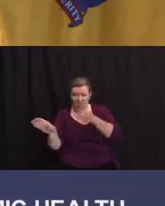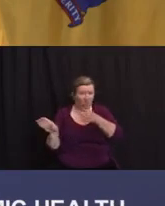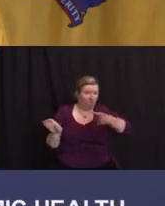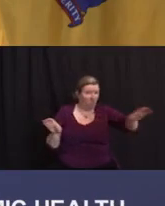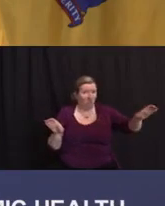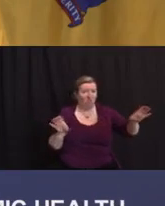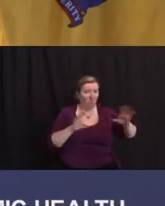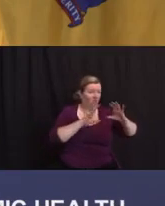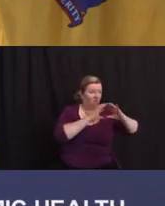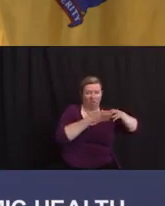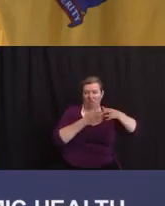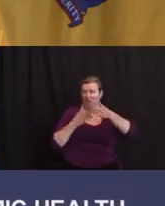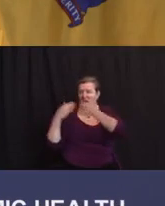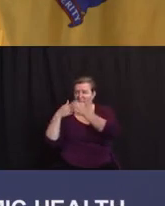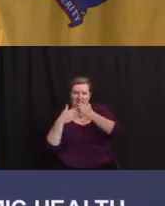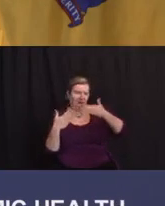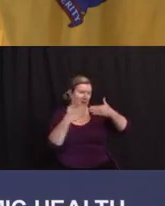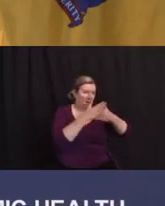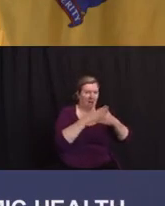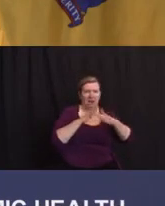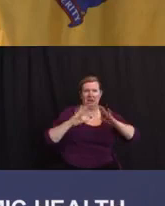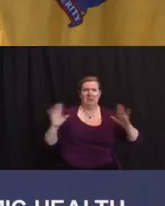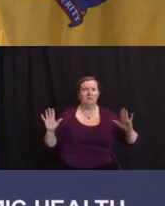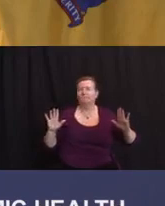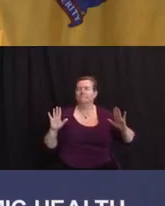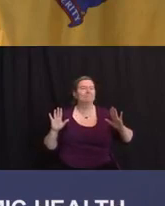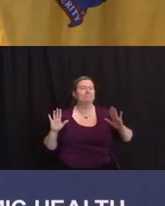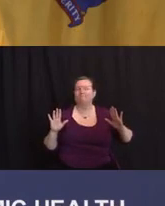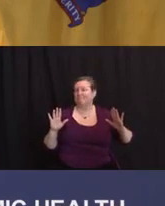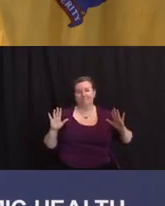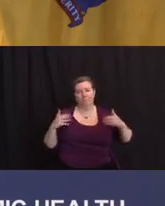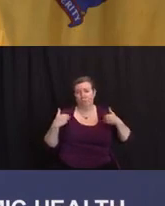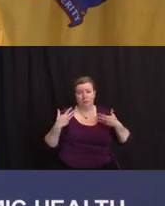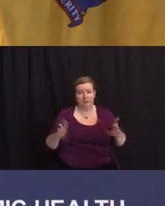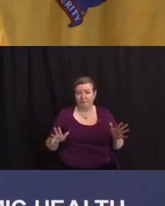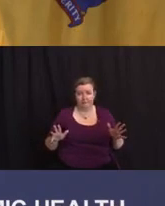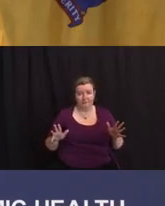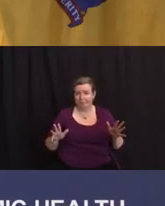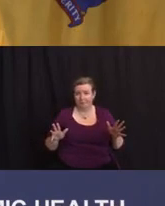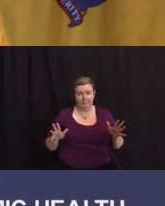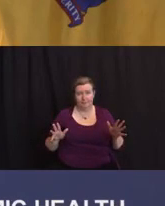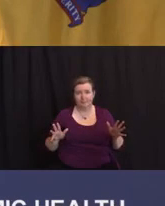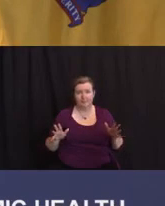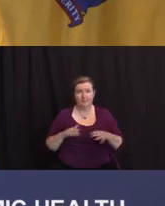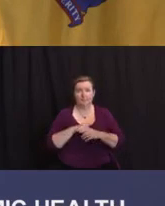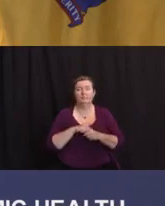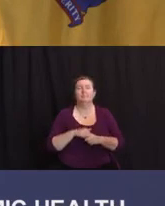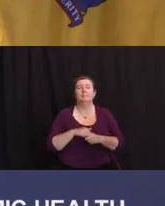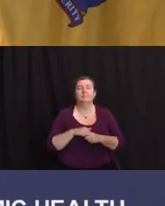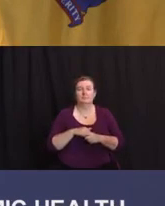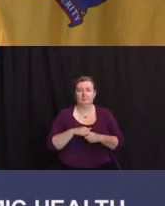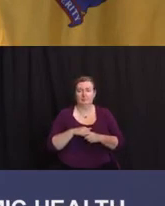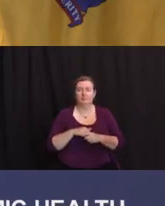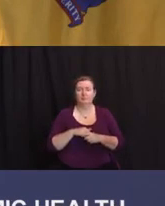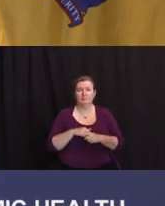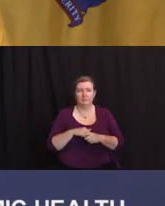use of words that everybody knows are third rail words that have